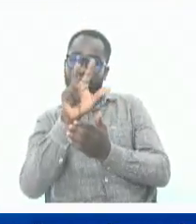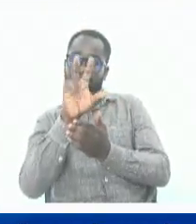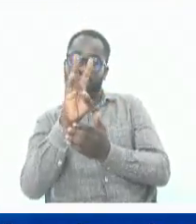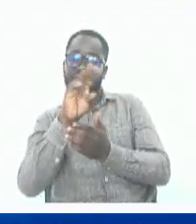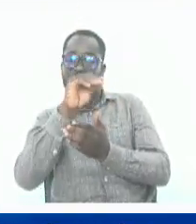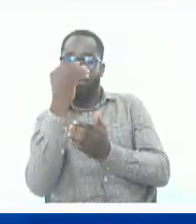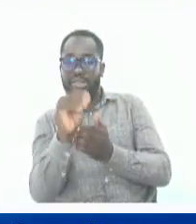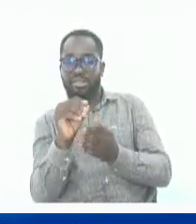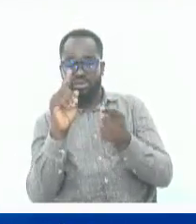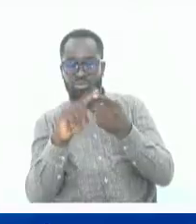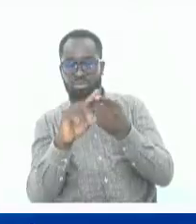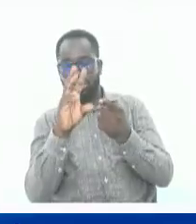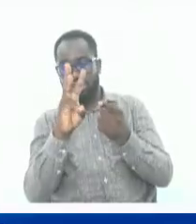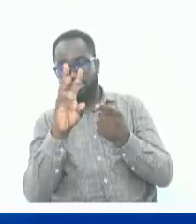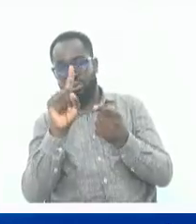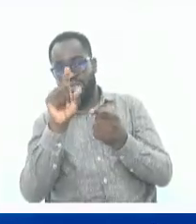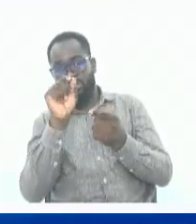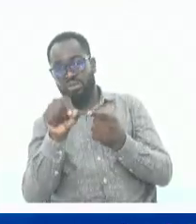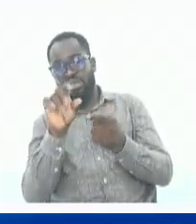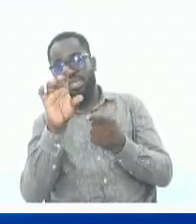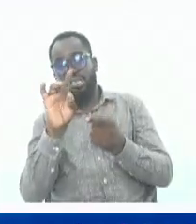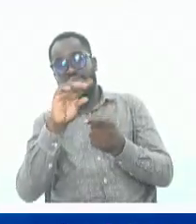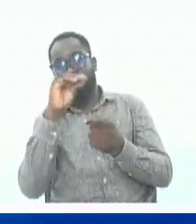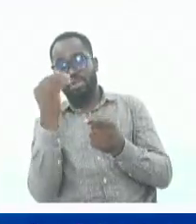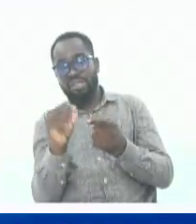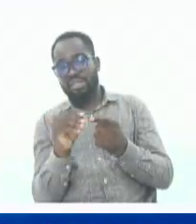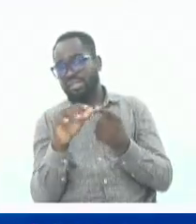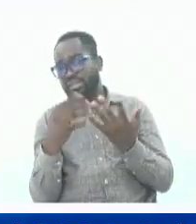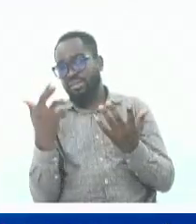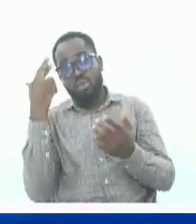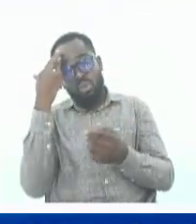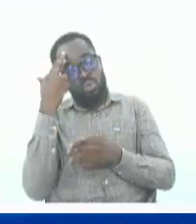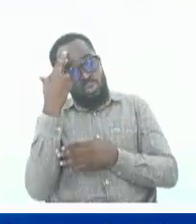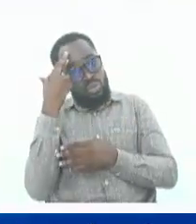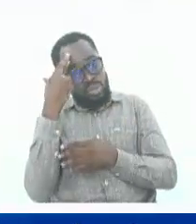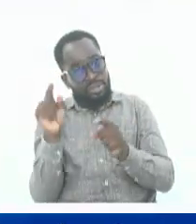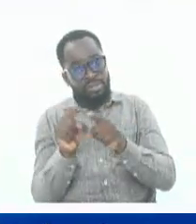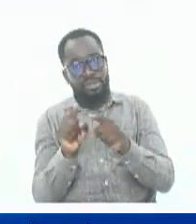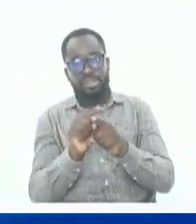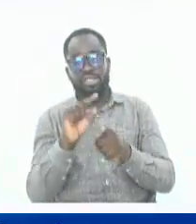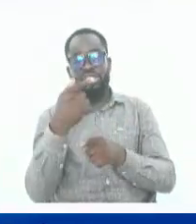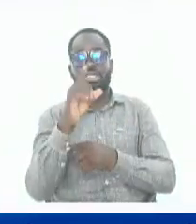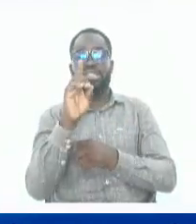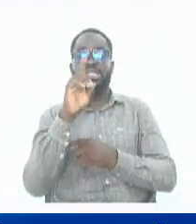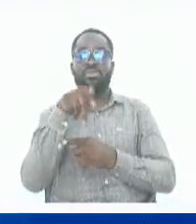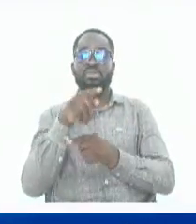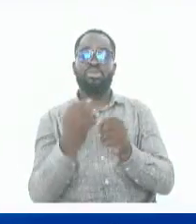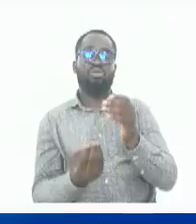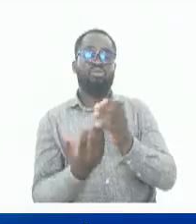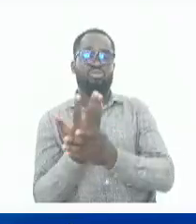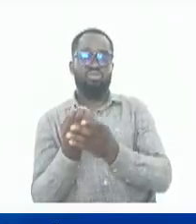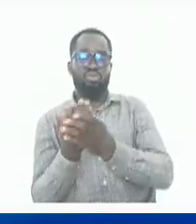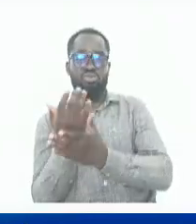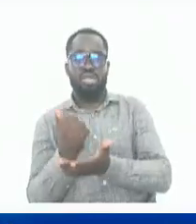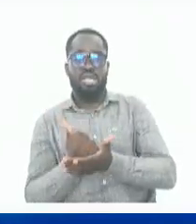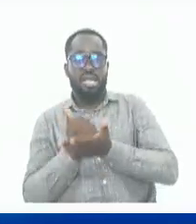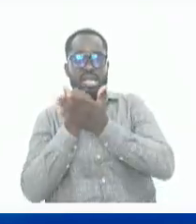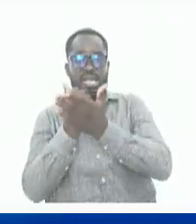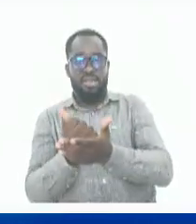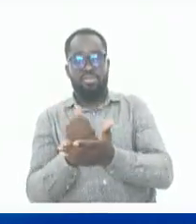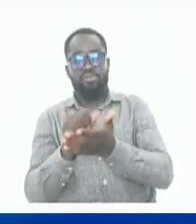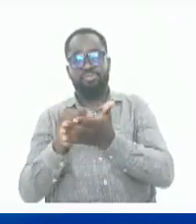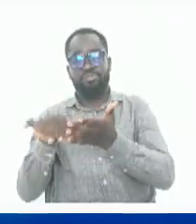to 61.8%, largely due to significant real GDP growth, which helped offset the